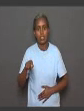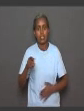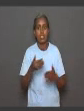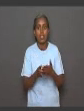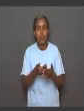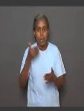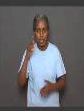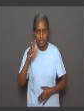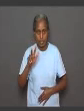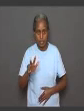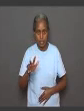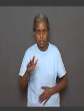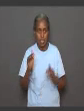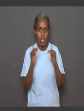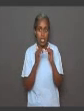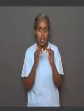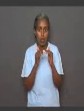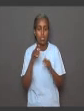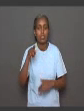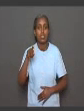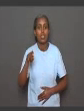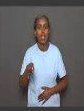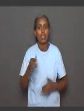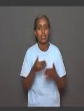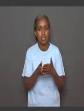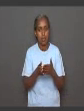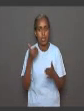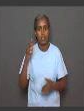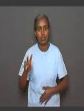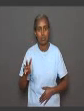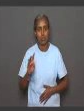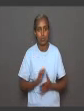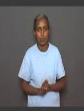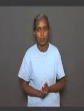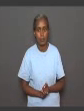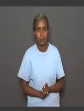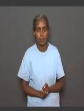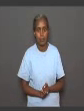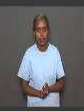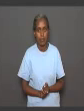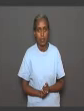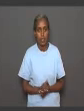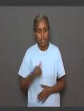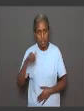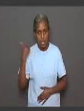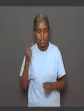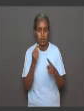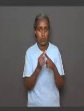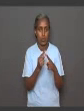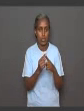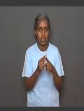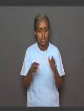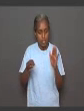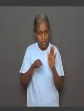-x minus 3 equals x minus 2. In other